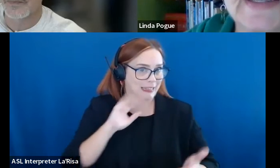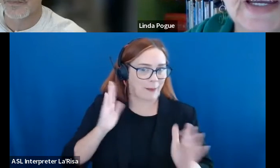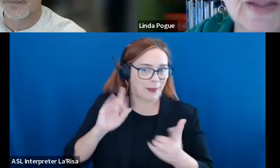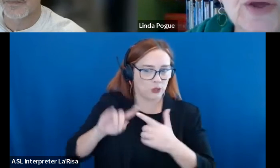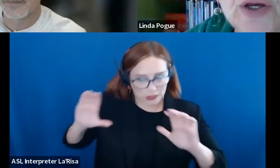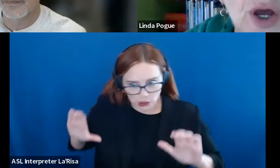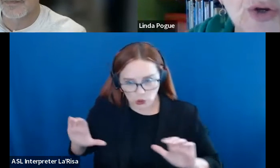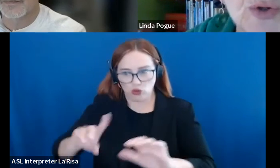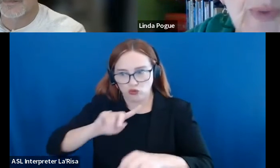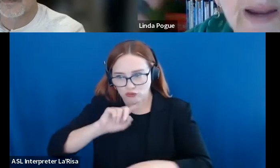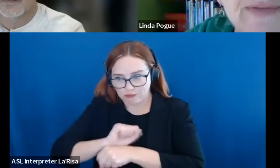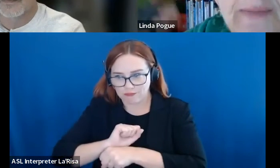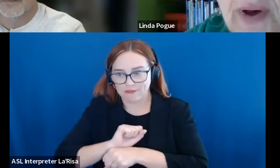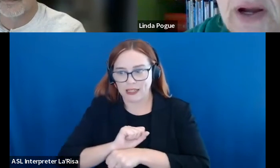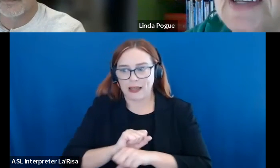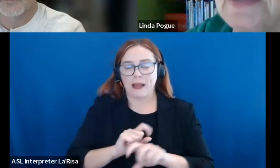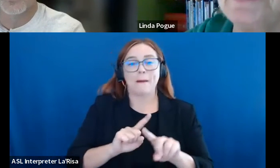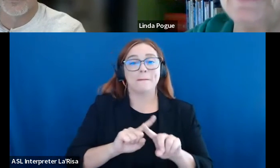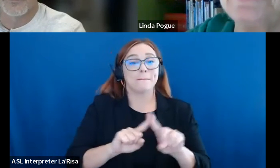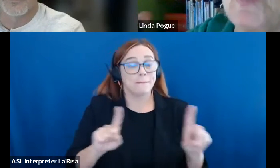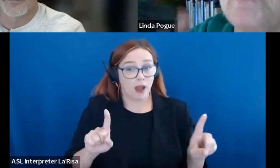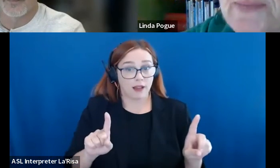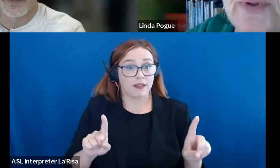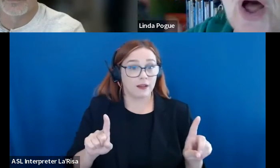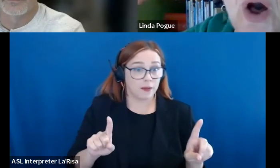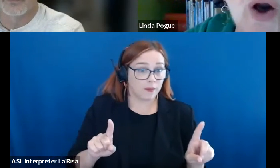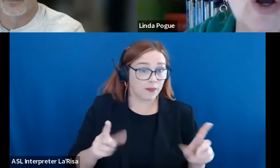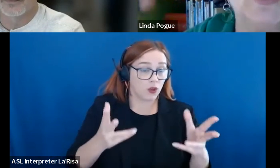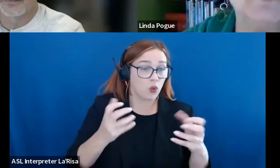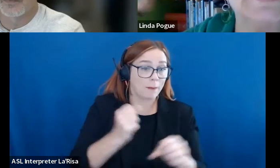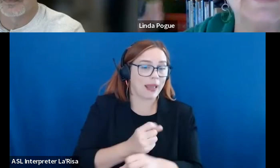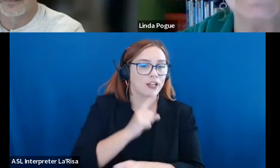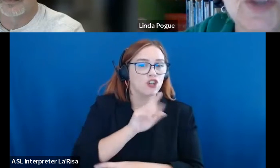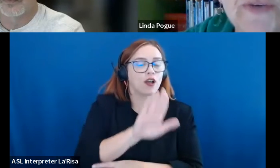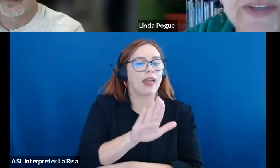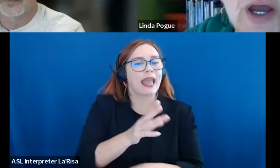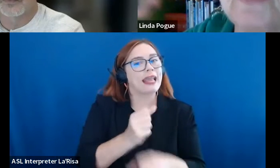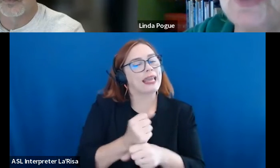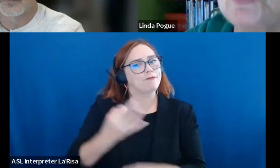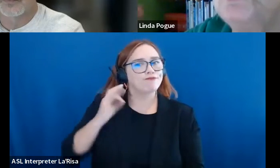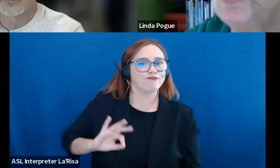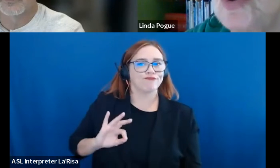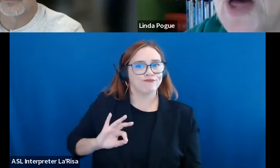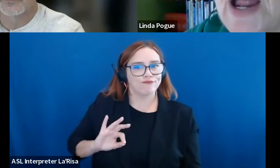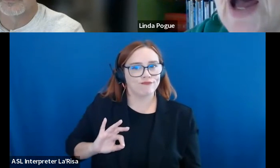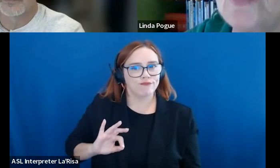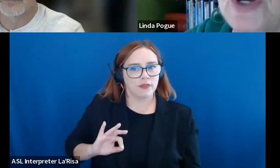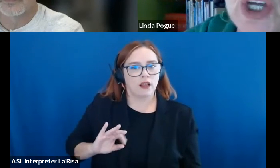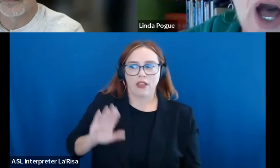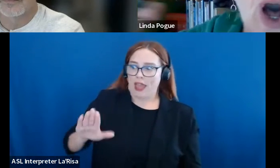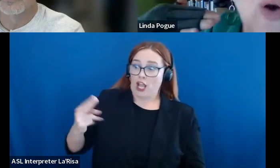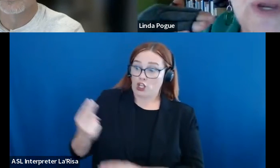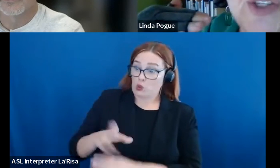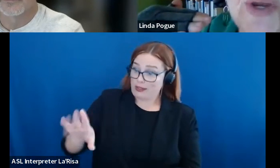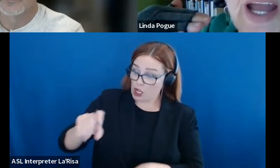we're getting a good bang for our buck, as they say. So when people are using staff time to do that